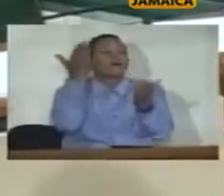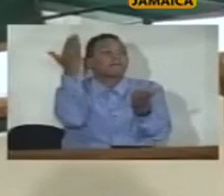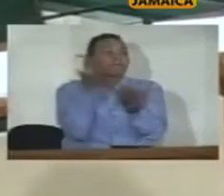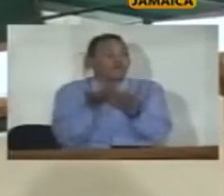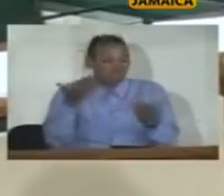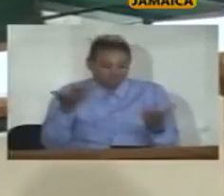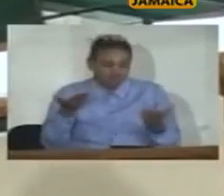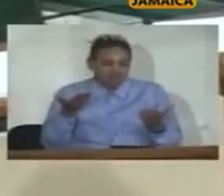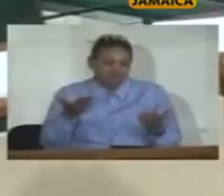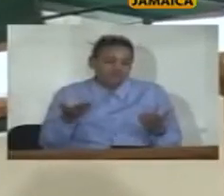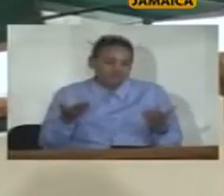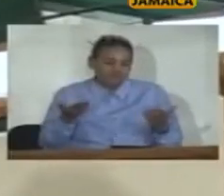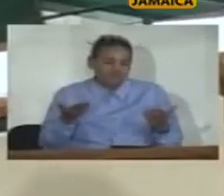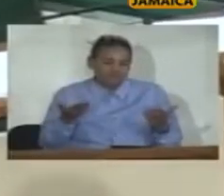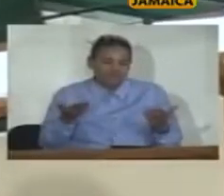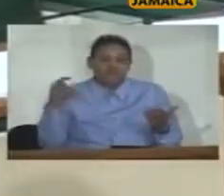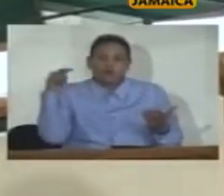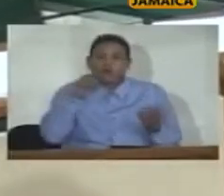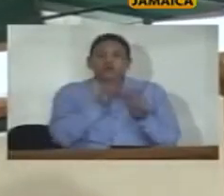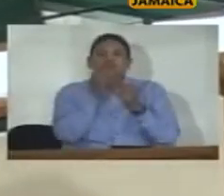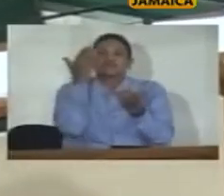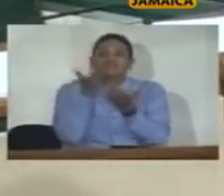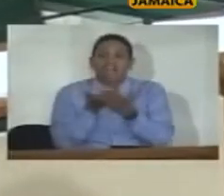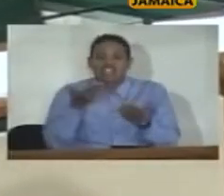Come to the table with facts.